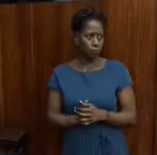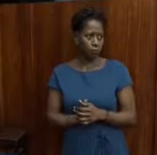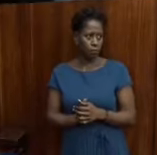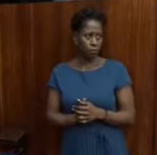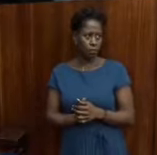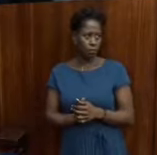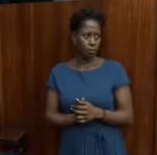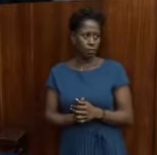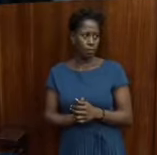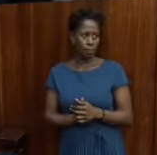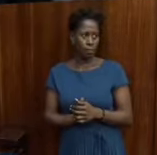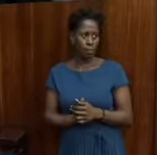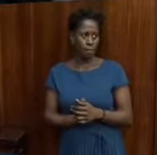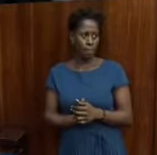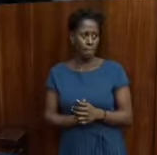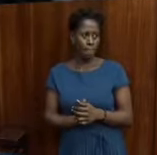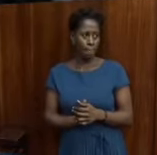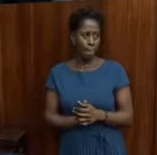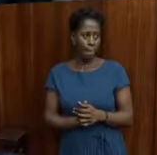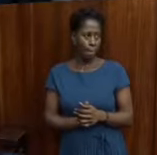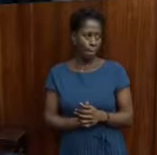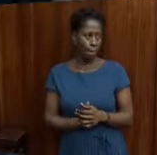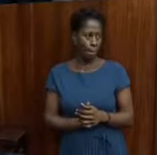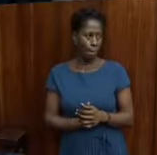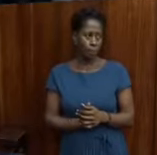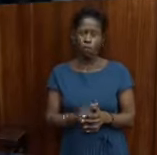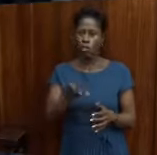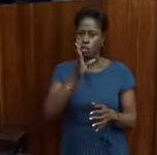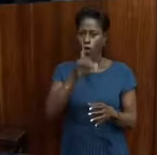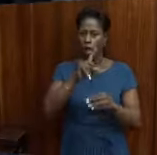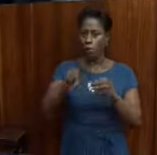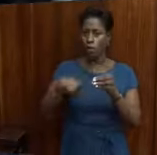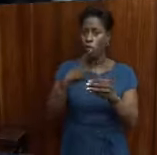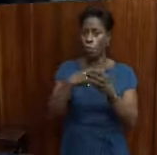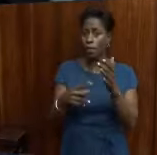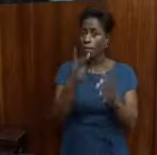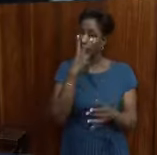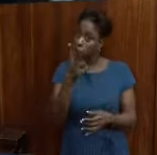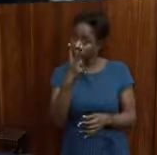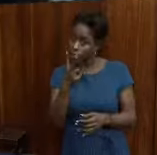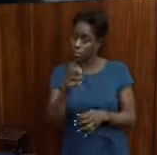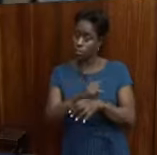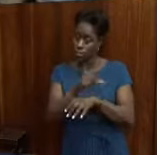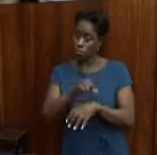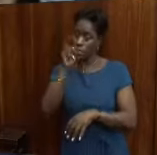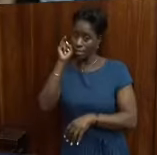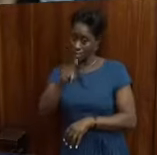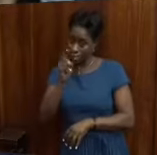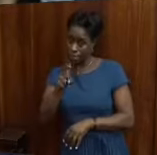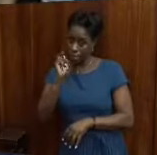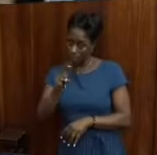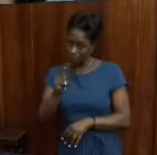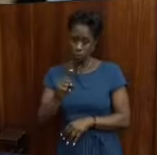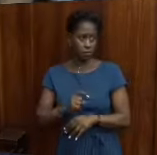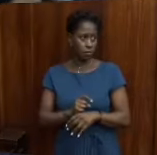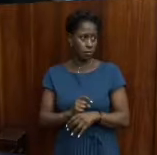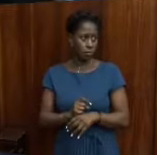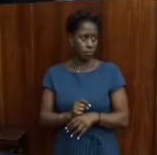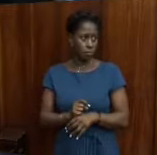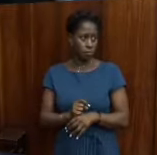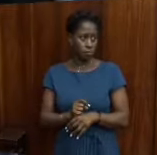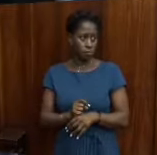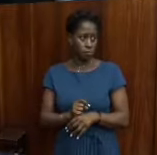on the future infrastructure needs of the country, as well as outlining the financing strategy for infrastructure. There is an urgent need to